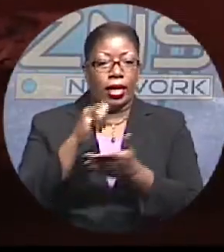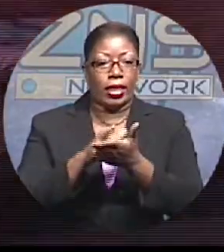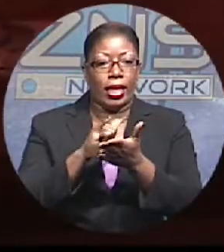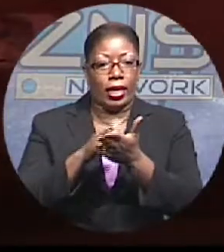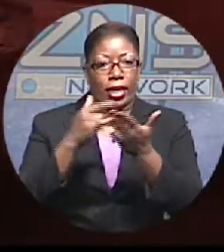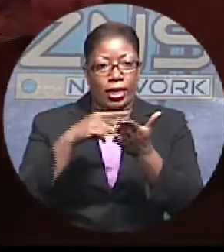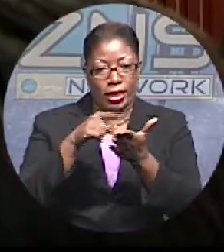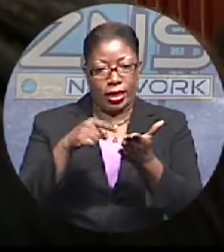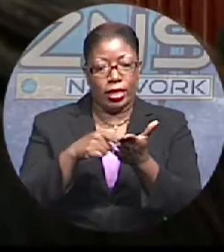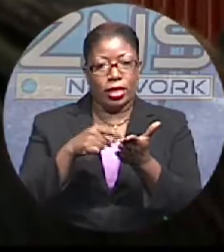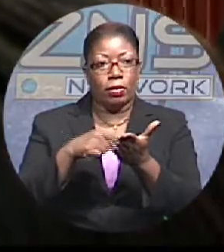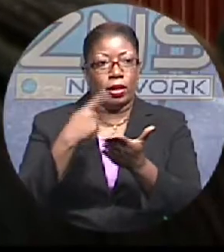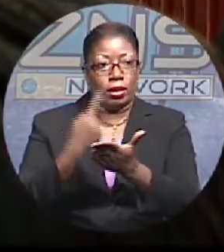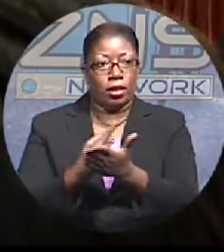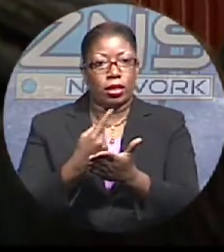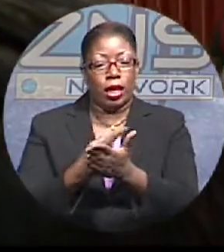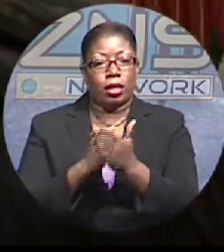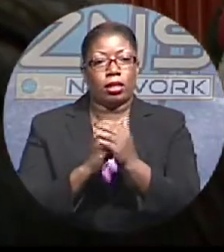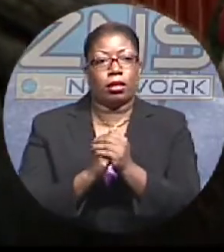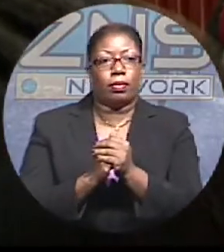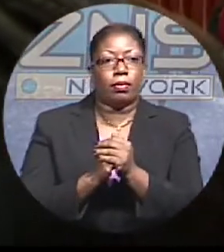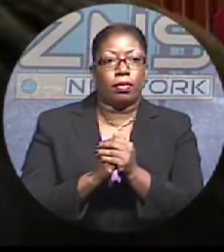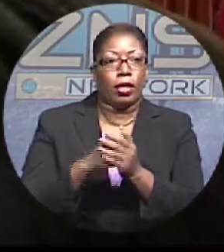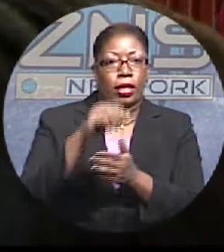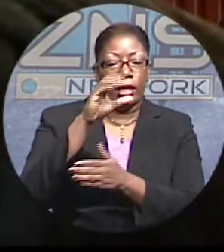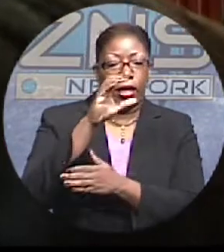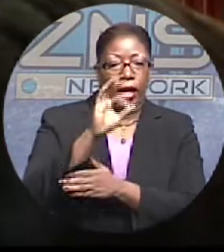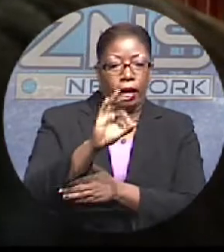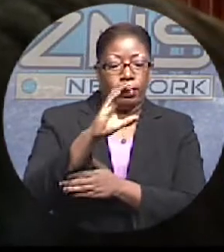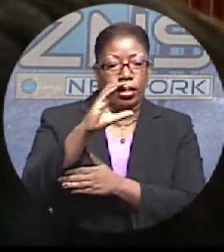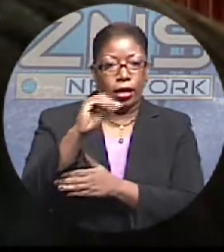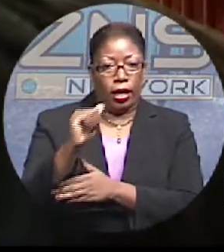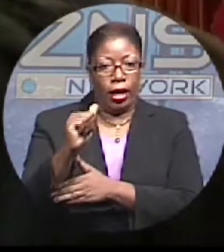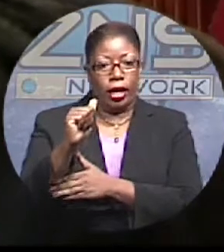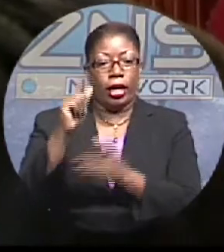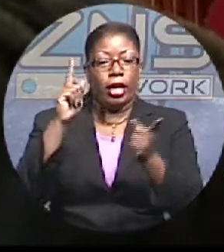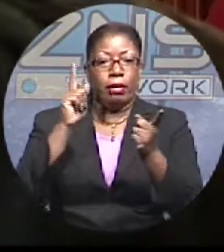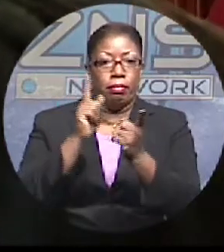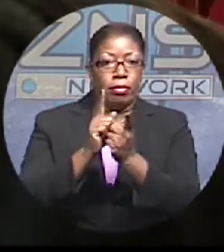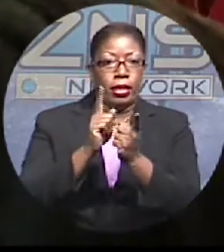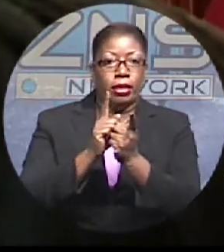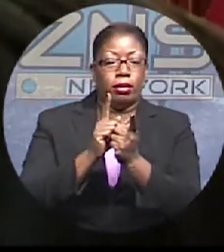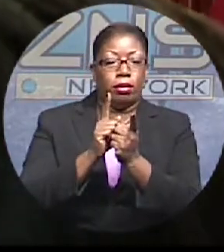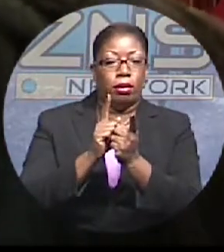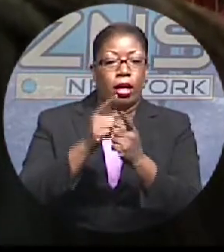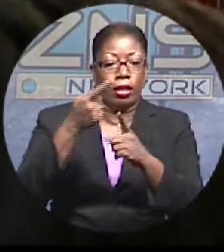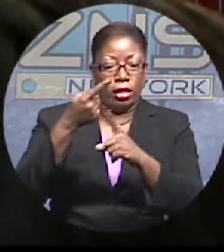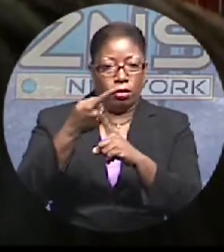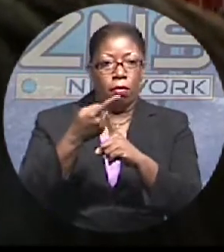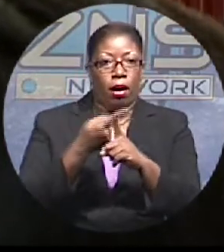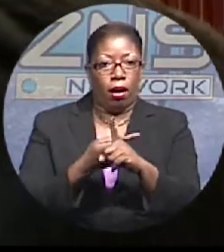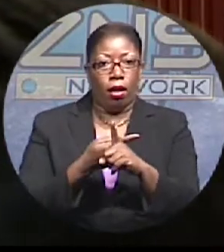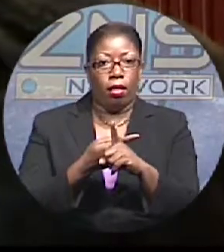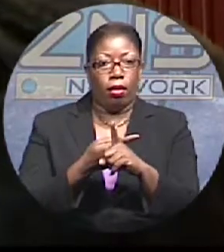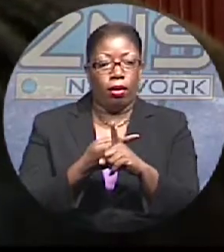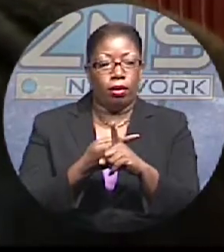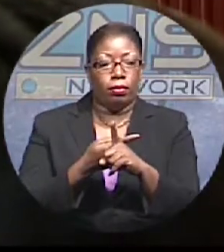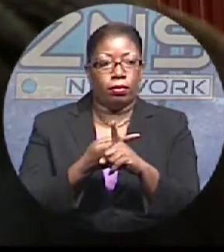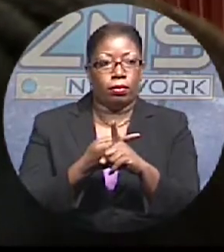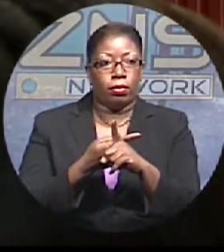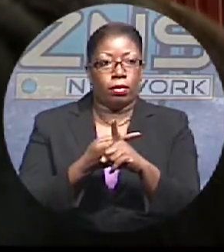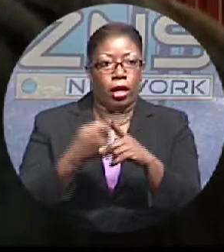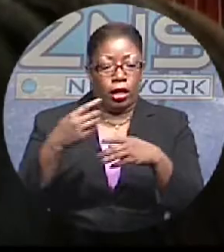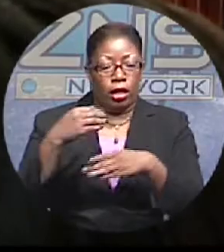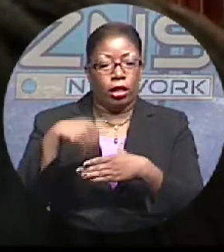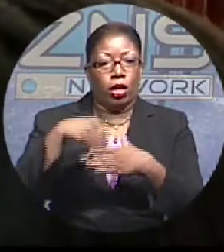being addressed. The FCCA meets later this month in Colombia. We have a delegation there to talk with them. Obviously,